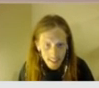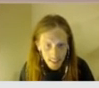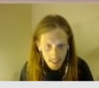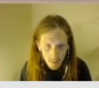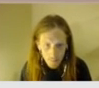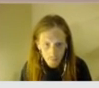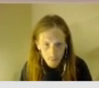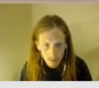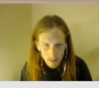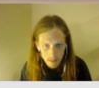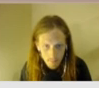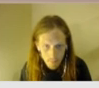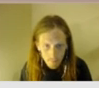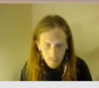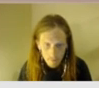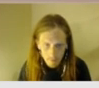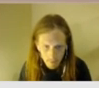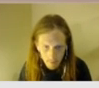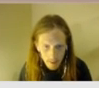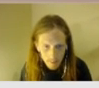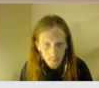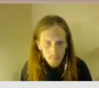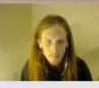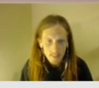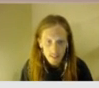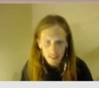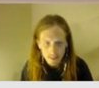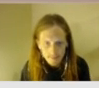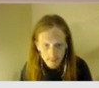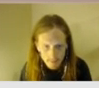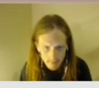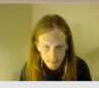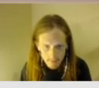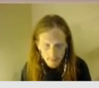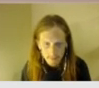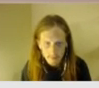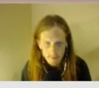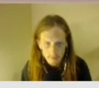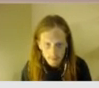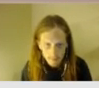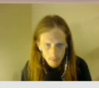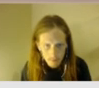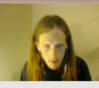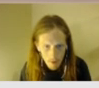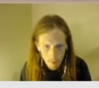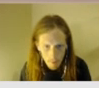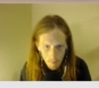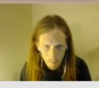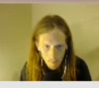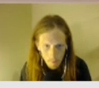throw in one more thing that's really helped me too, if somebody else is like looking to kind of help themselves out. And that is to pick one social